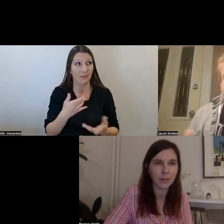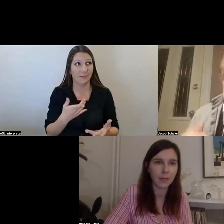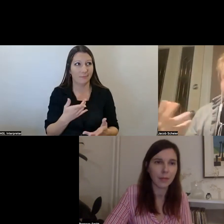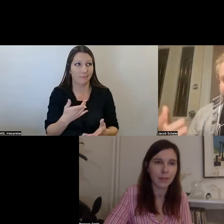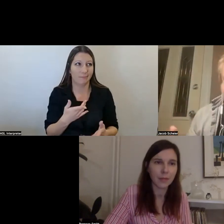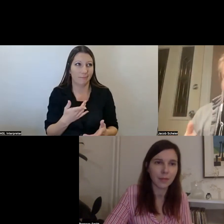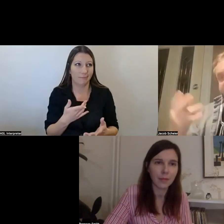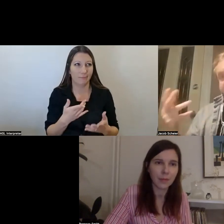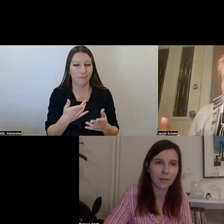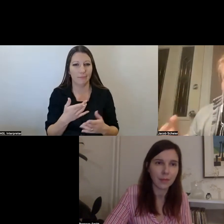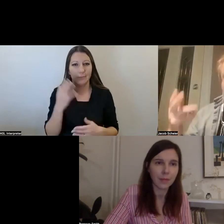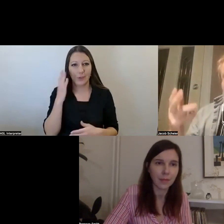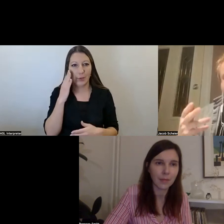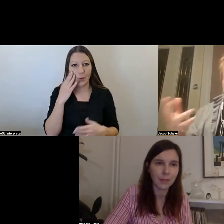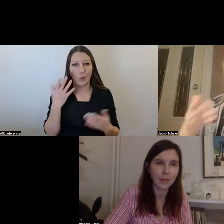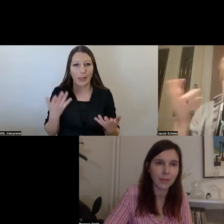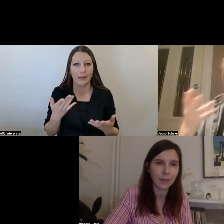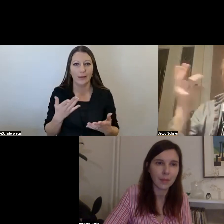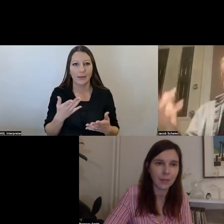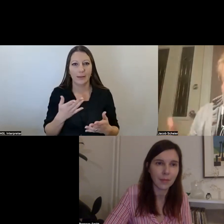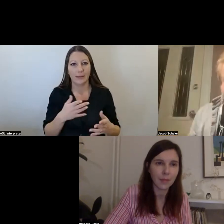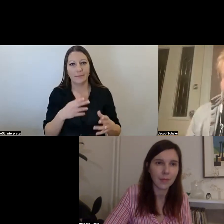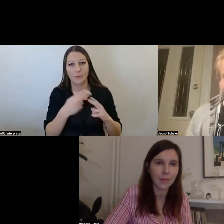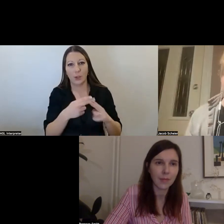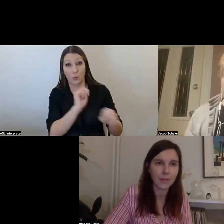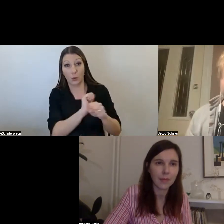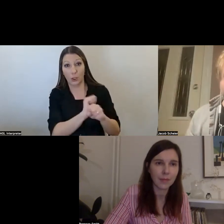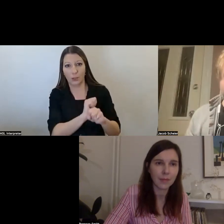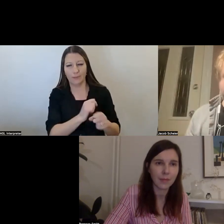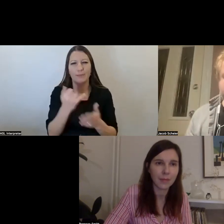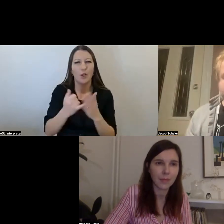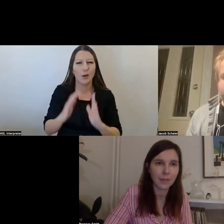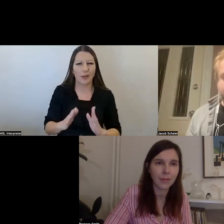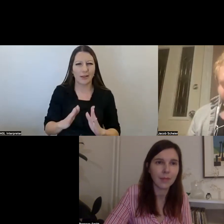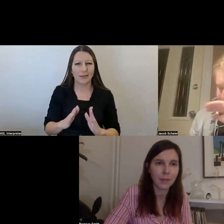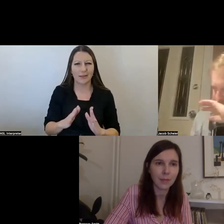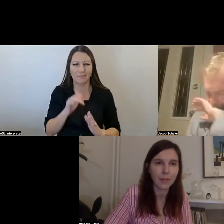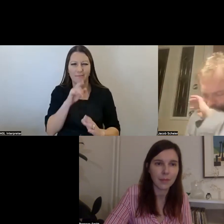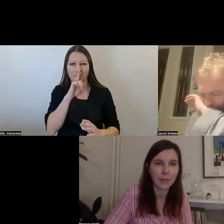an artist knows it's actually a lot of work, and then we could get a discussion of like what is work.